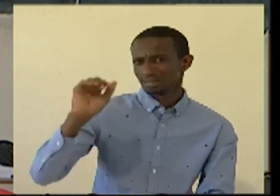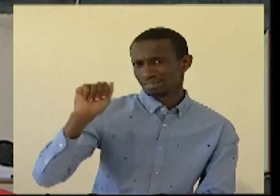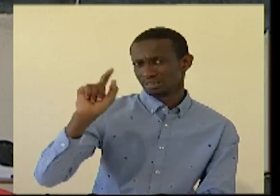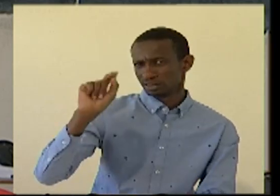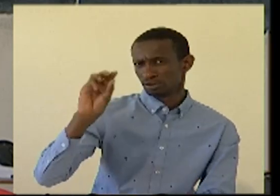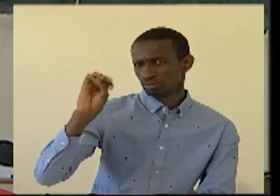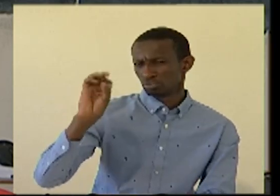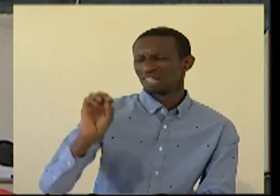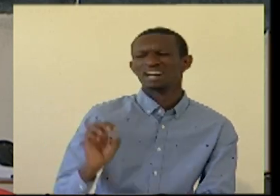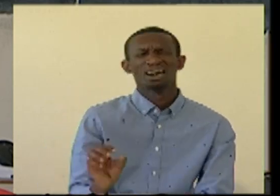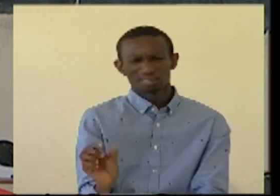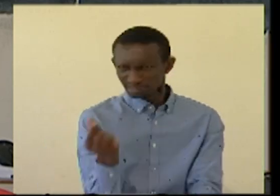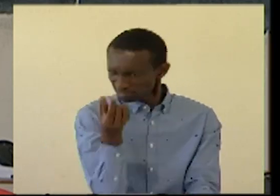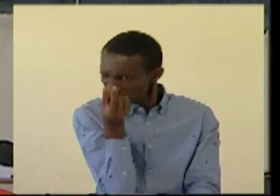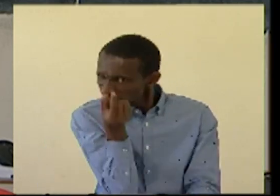very small.